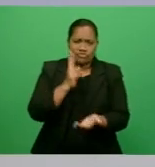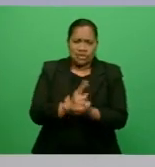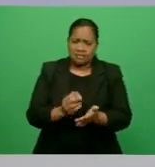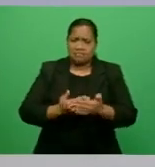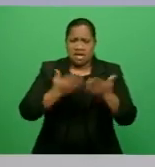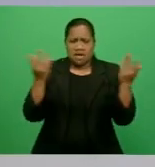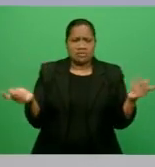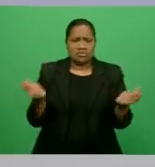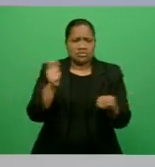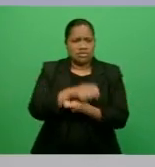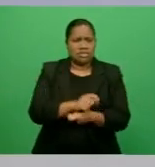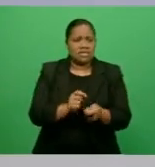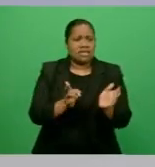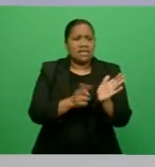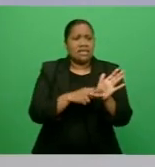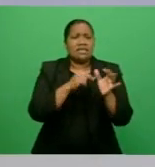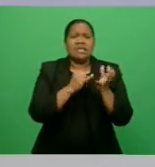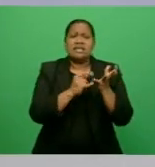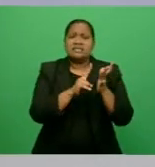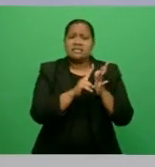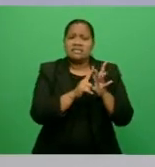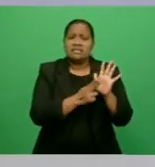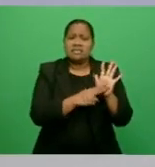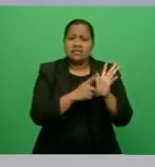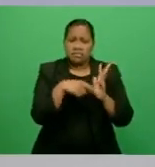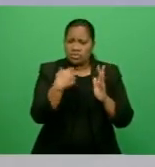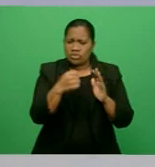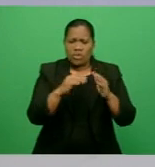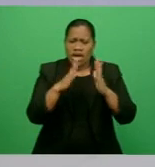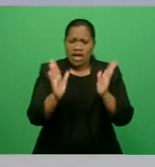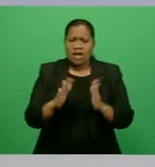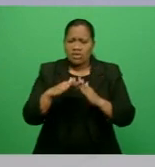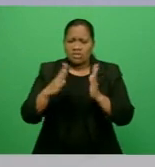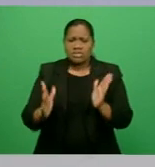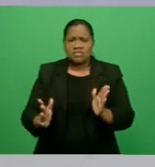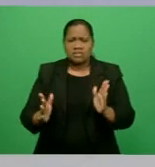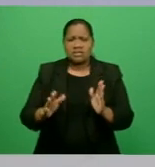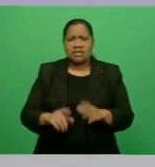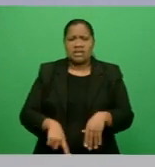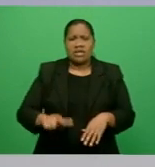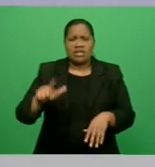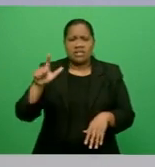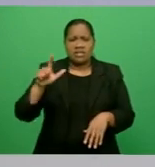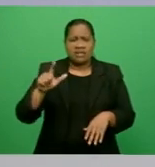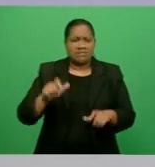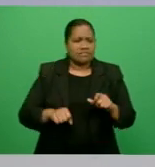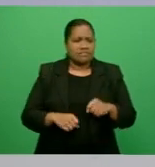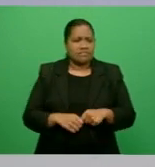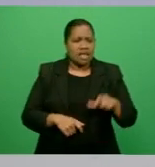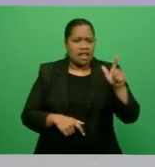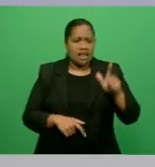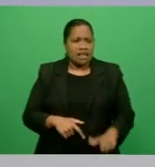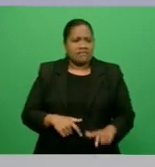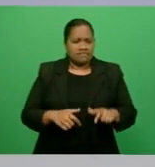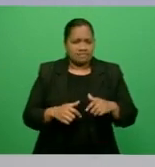to Nasinu, there were no houses on the left side. They were all farms. Now it's just